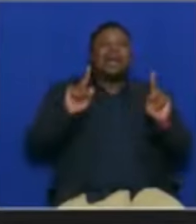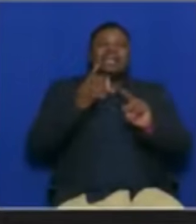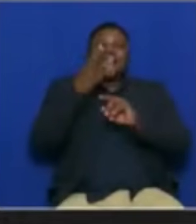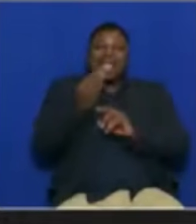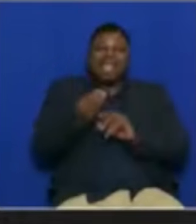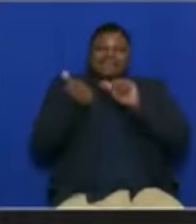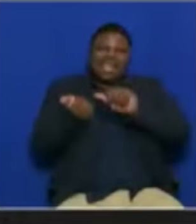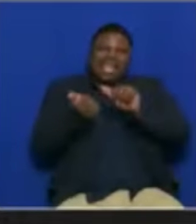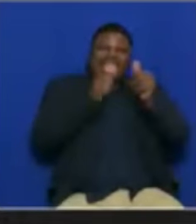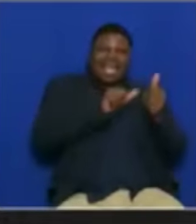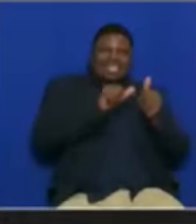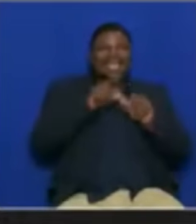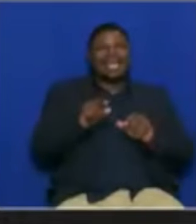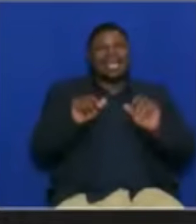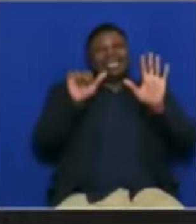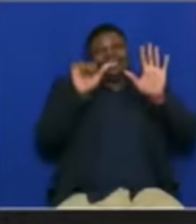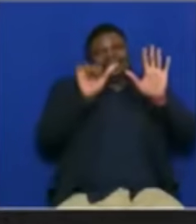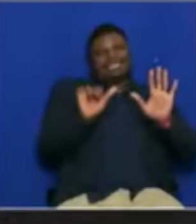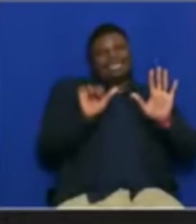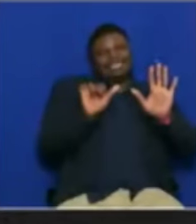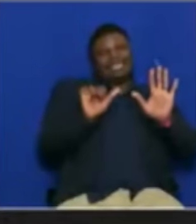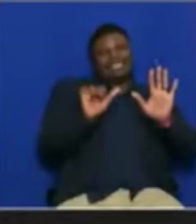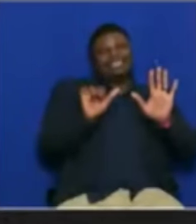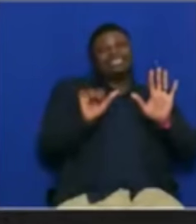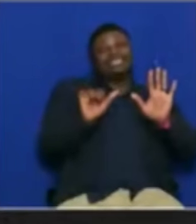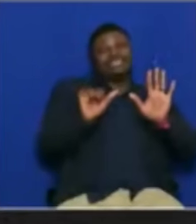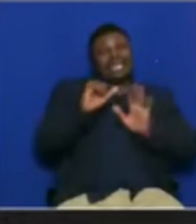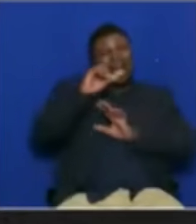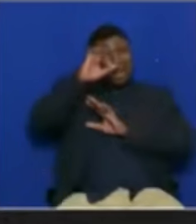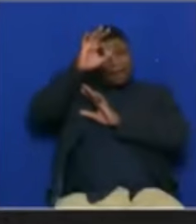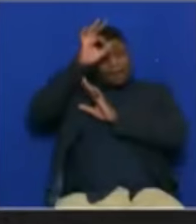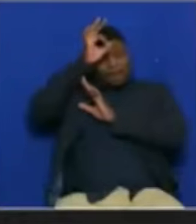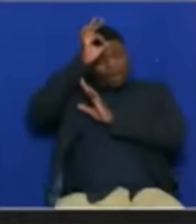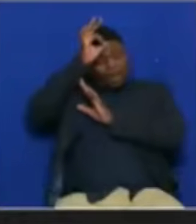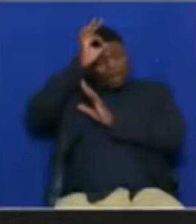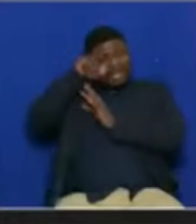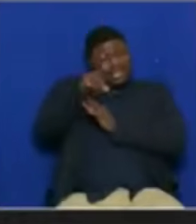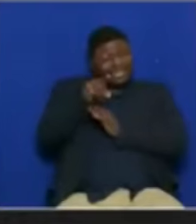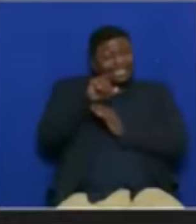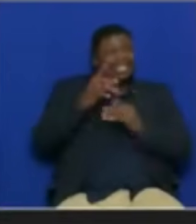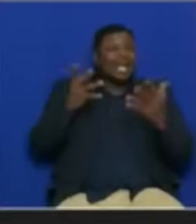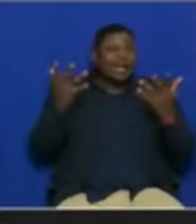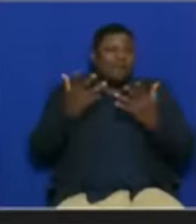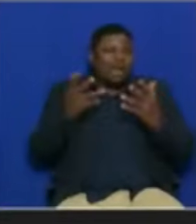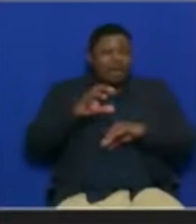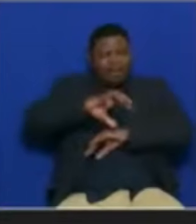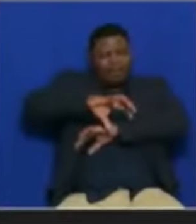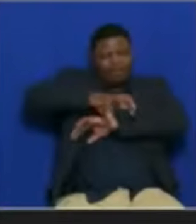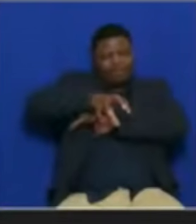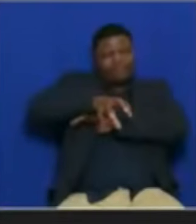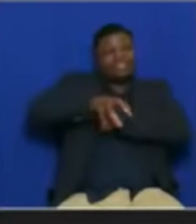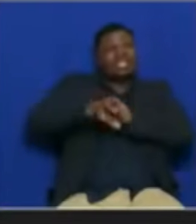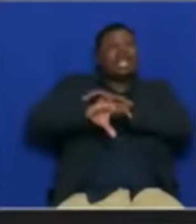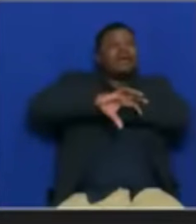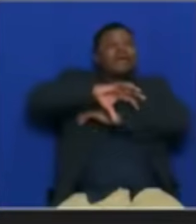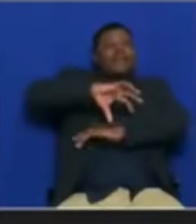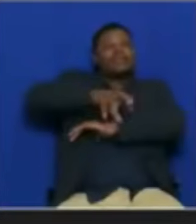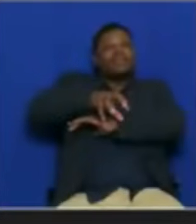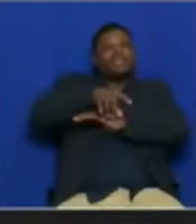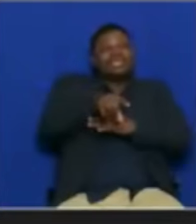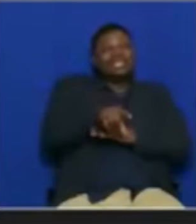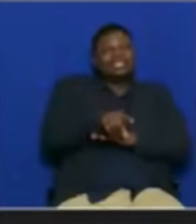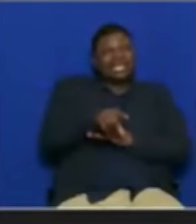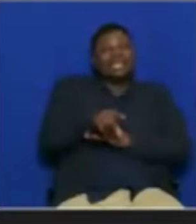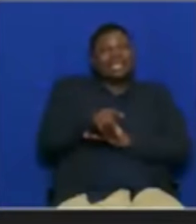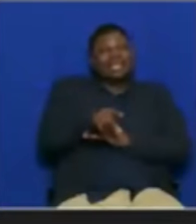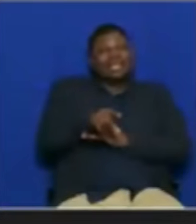CI, in parentheses provincial heads CI, which included Major General Khan, who was based at the CI